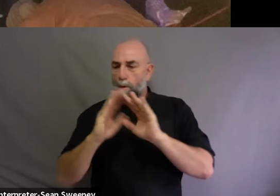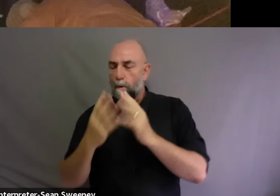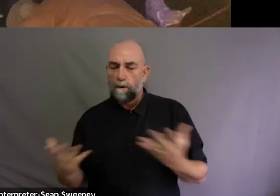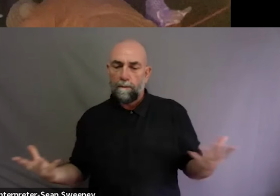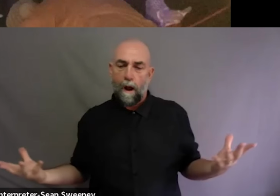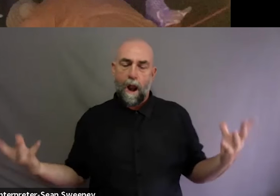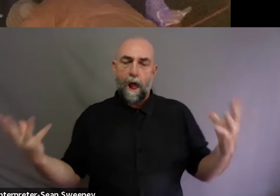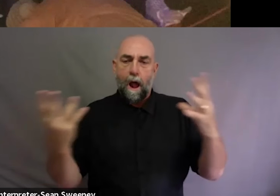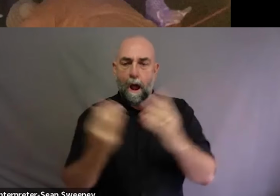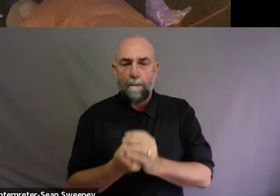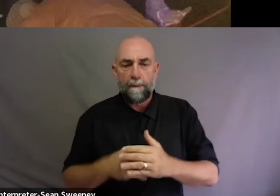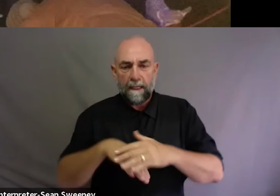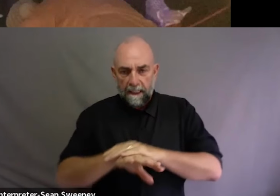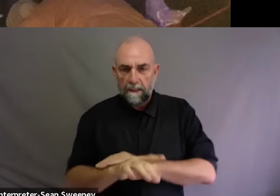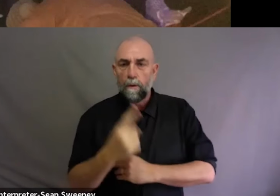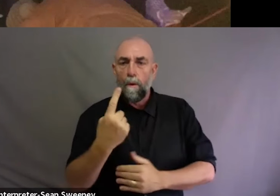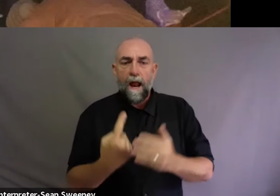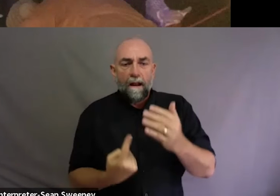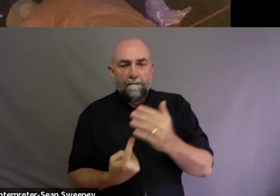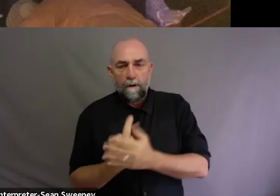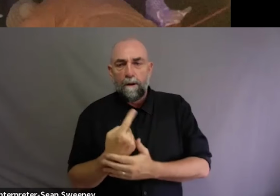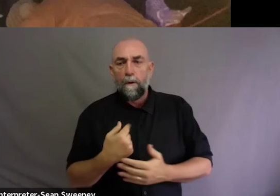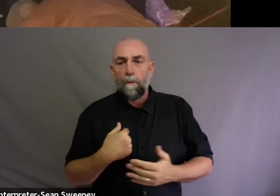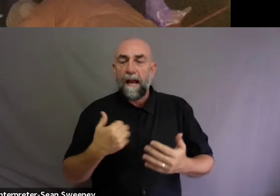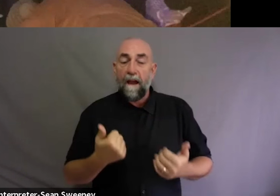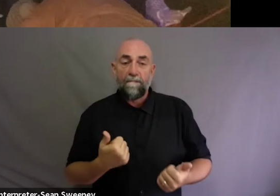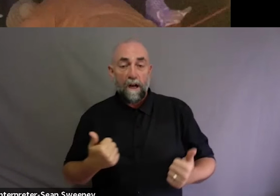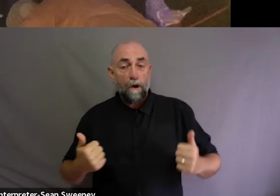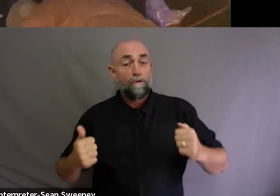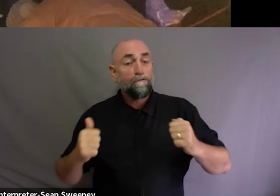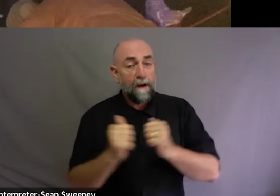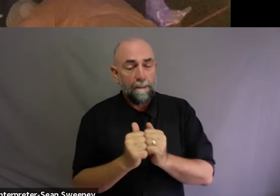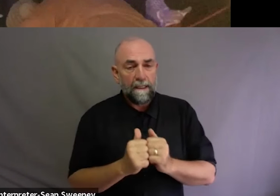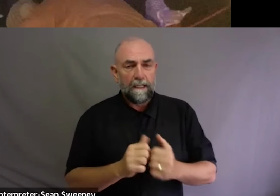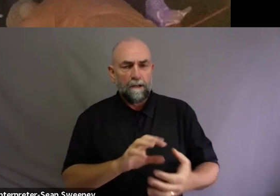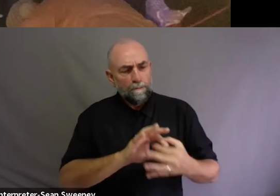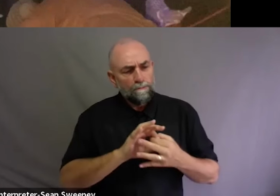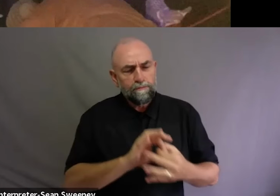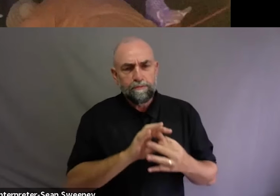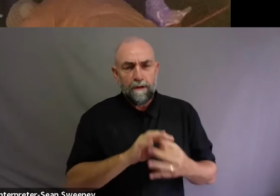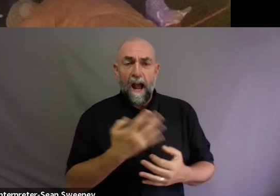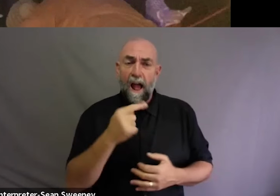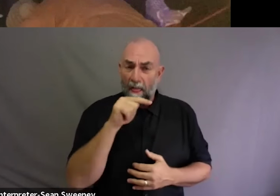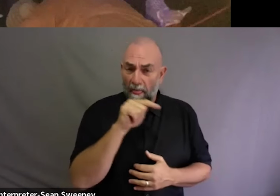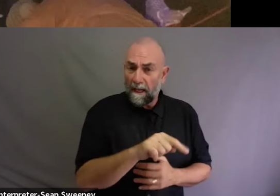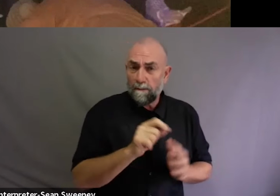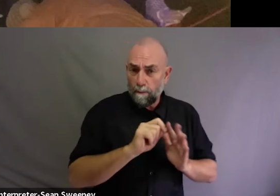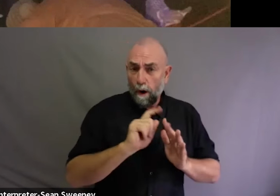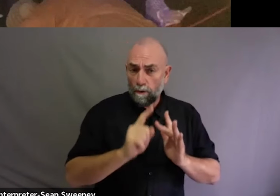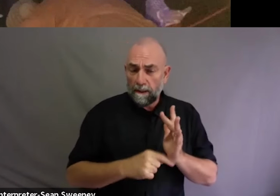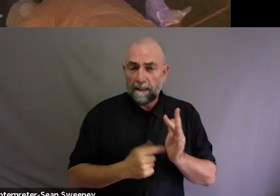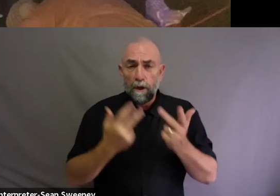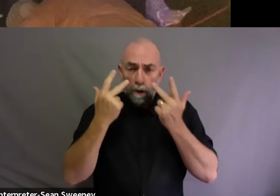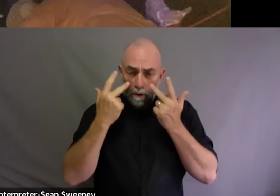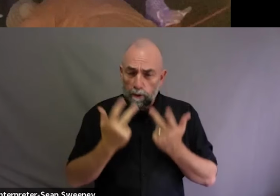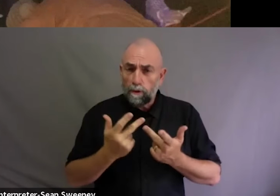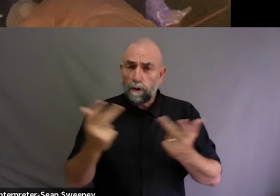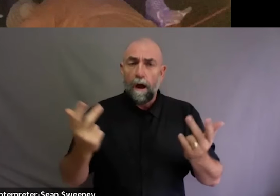event, a collusion here as a force of agreement and attunement. So the project involved quite a few different ways of being, thinking